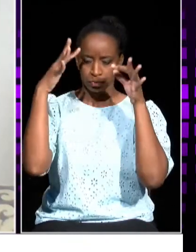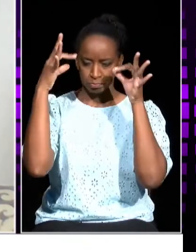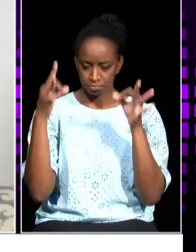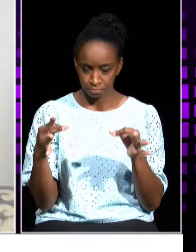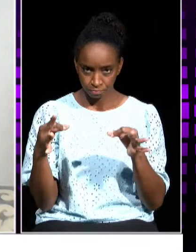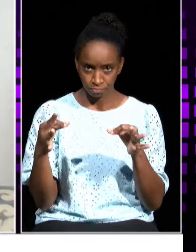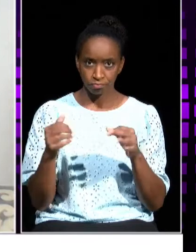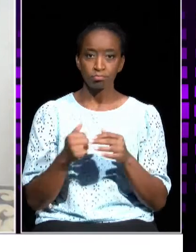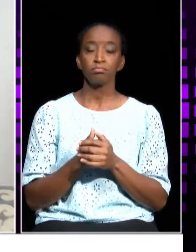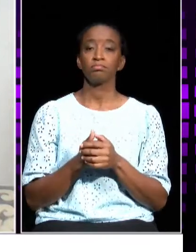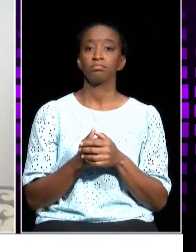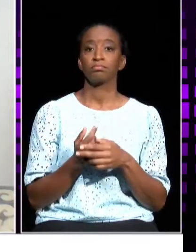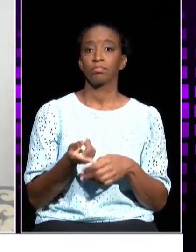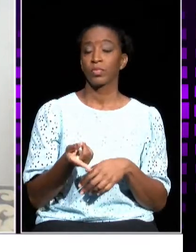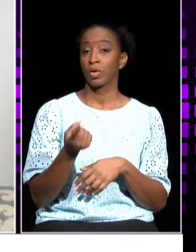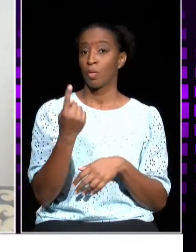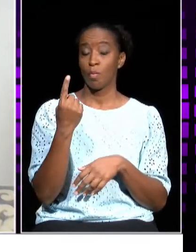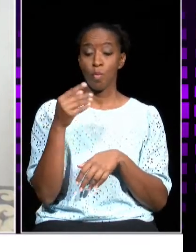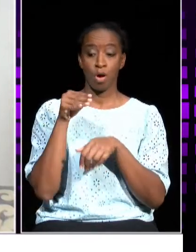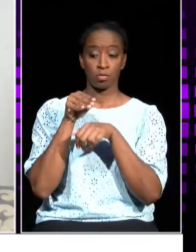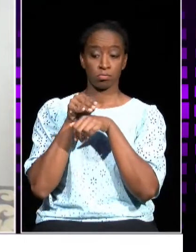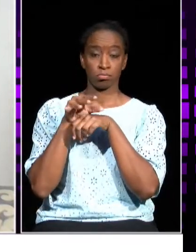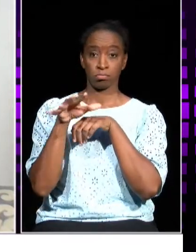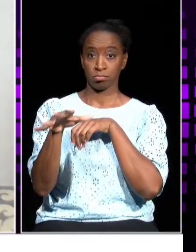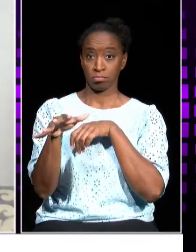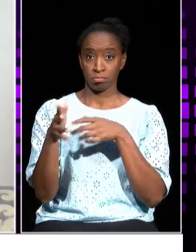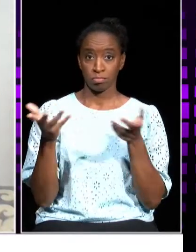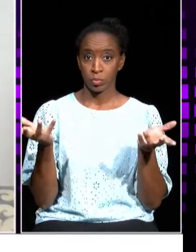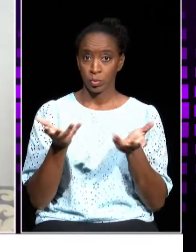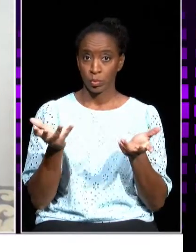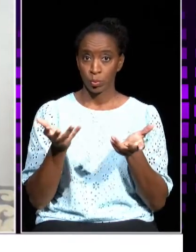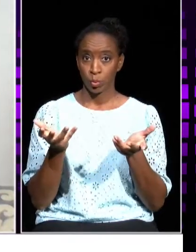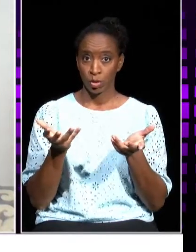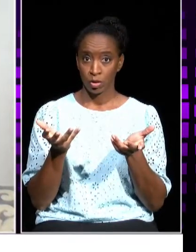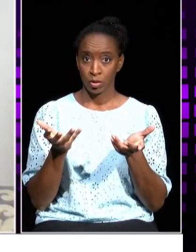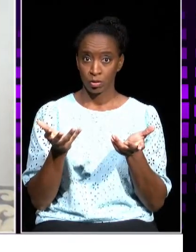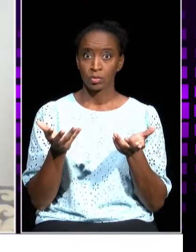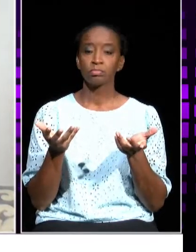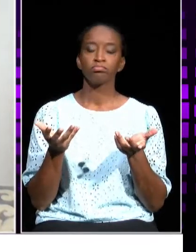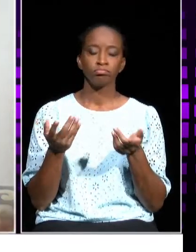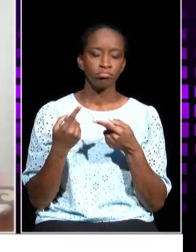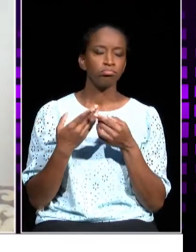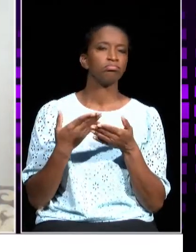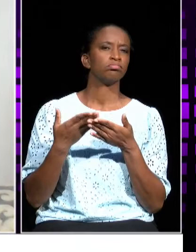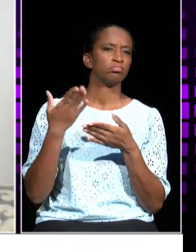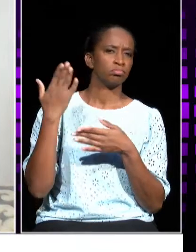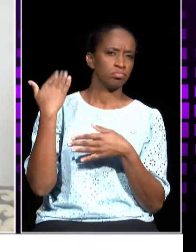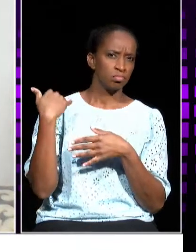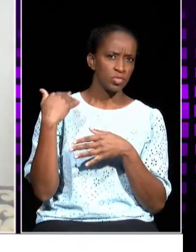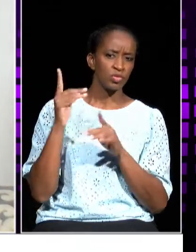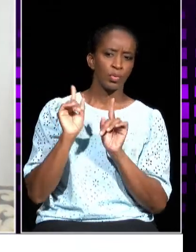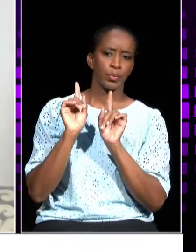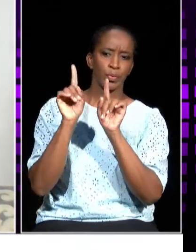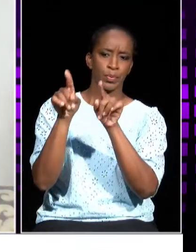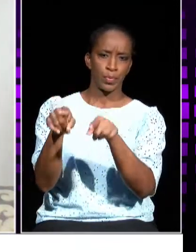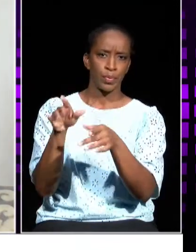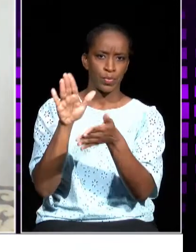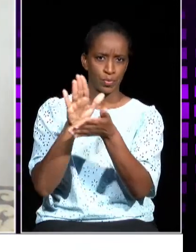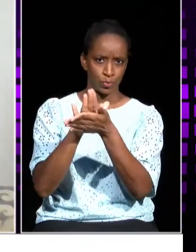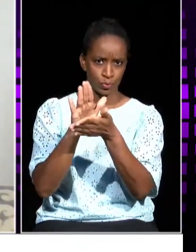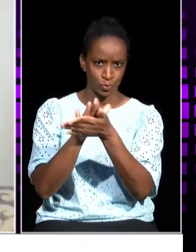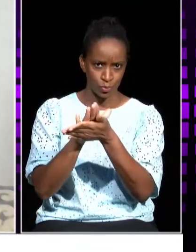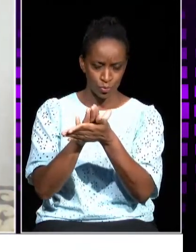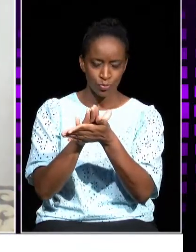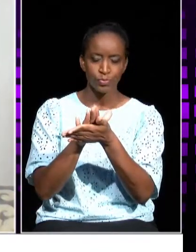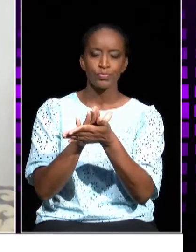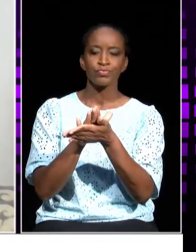is the fact of moving away from the in-person classes or in-person